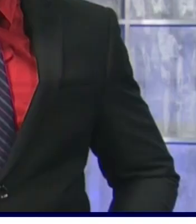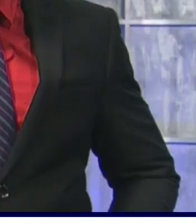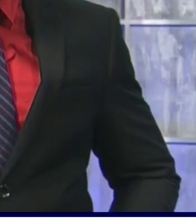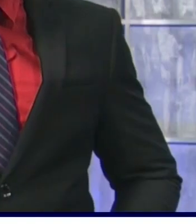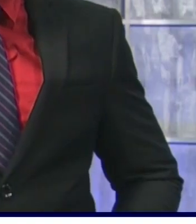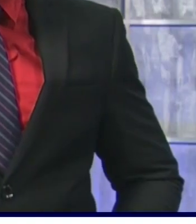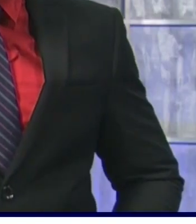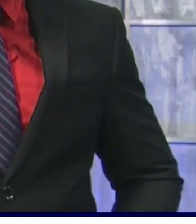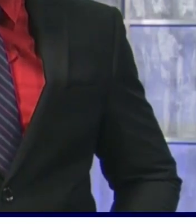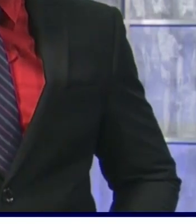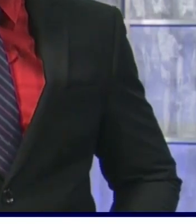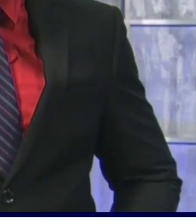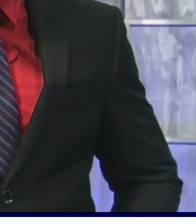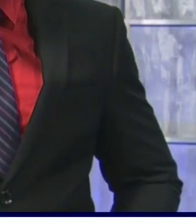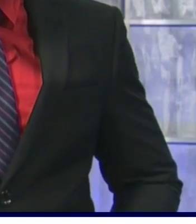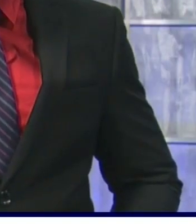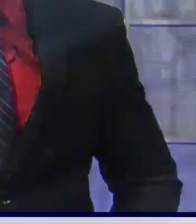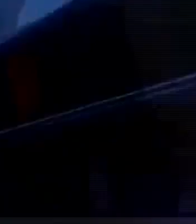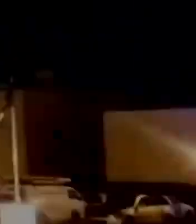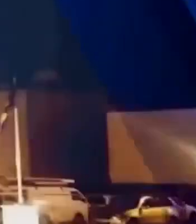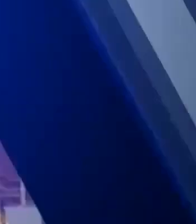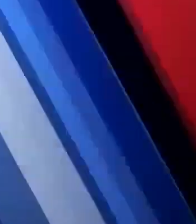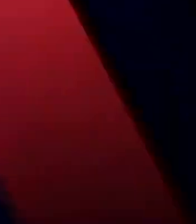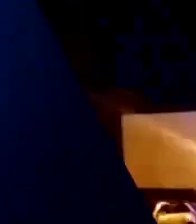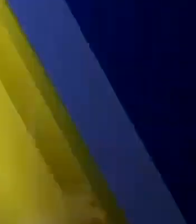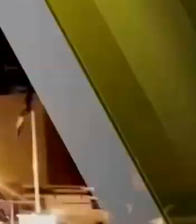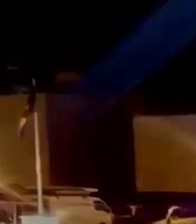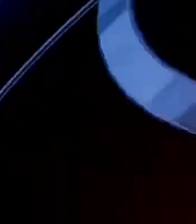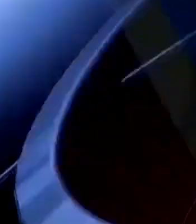the Cricket World Cup finals.